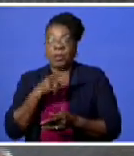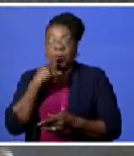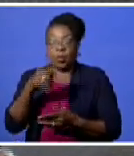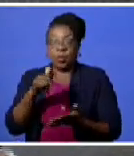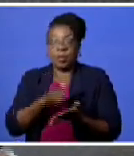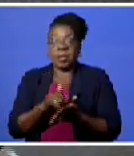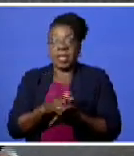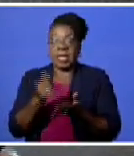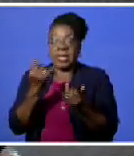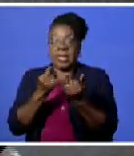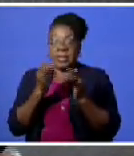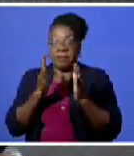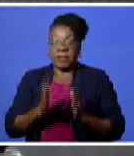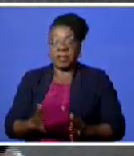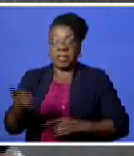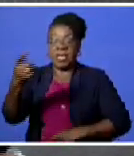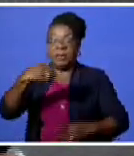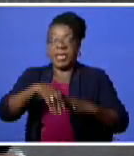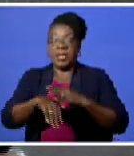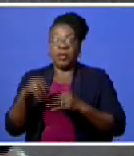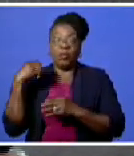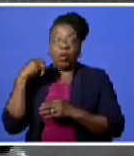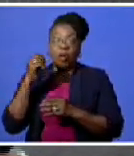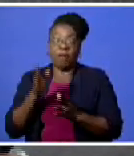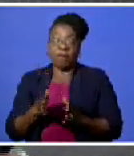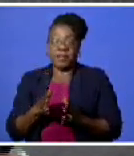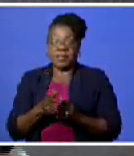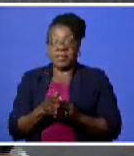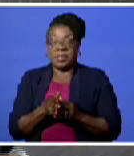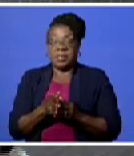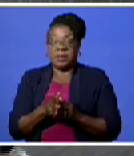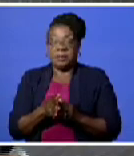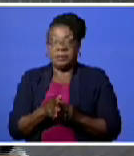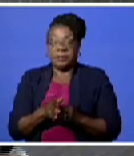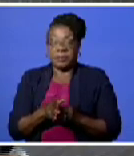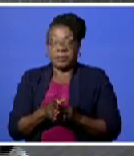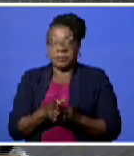in the office, not my immediate vicinity, but in the complex,